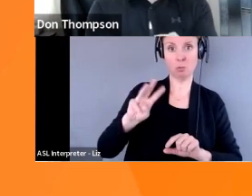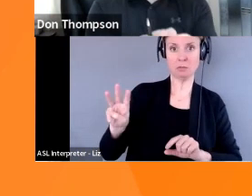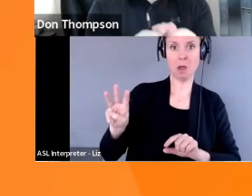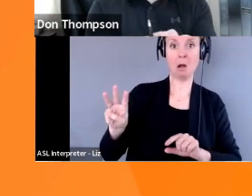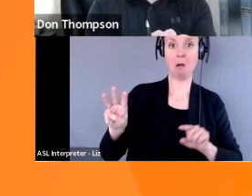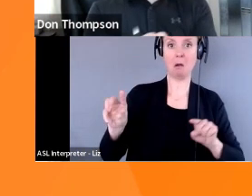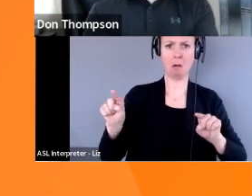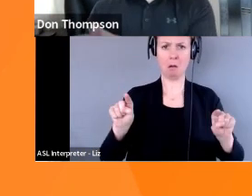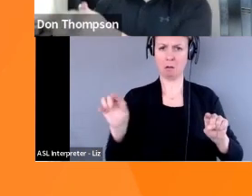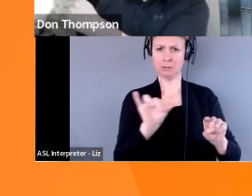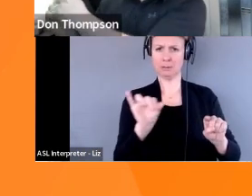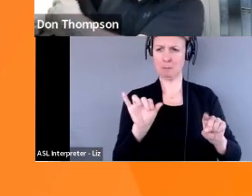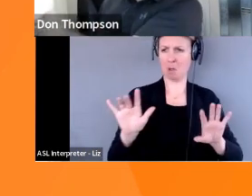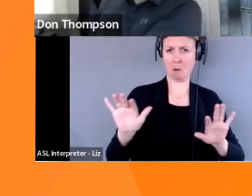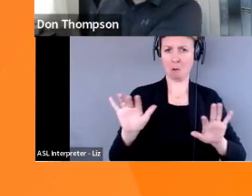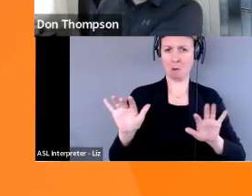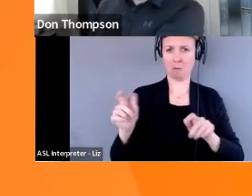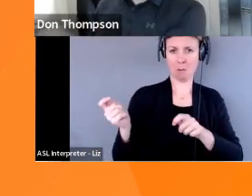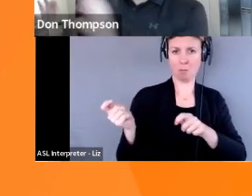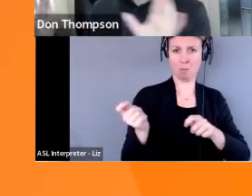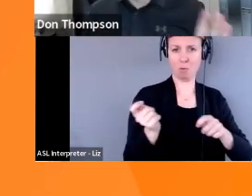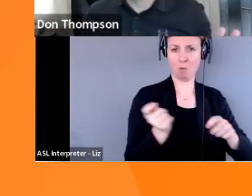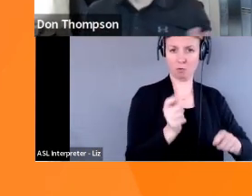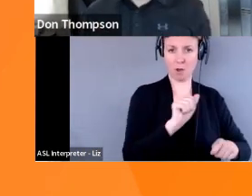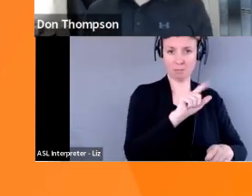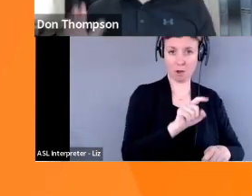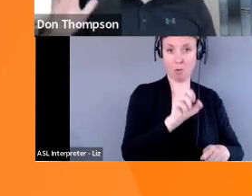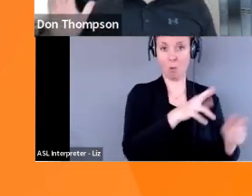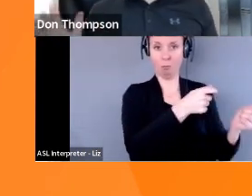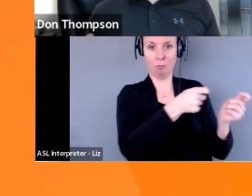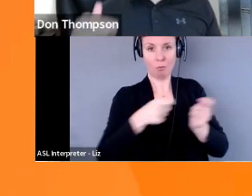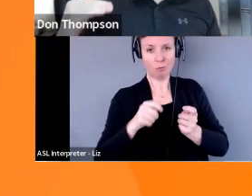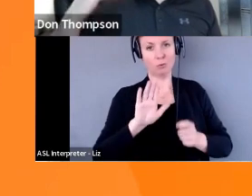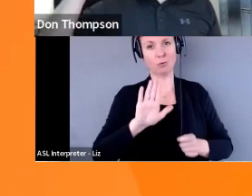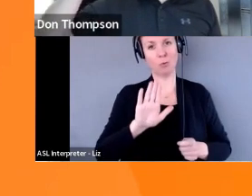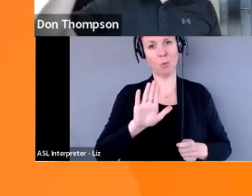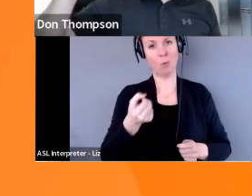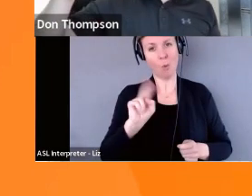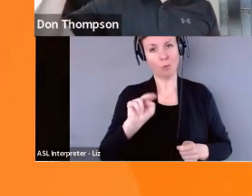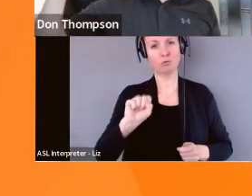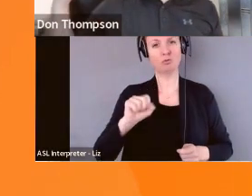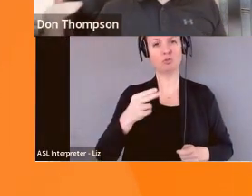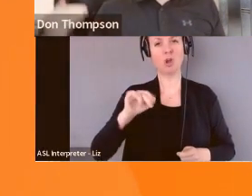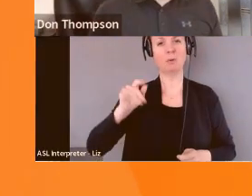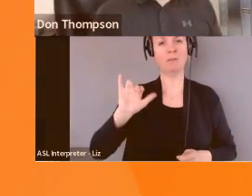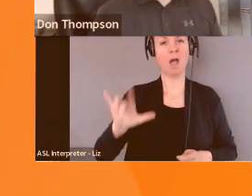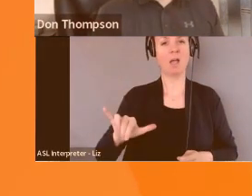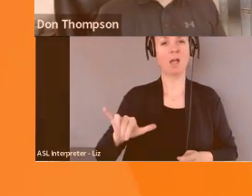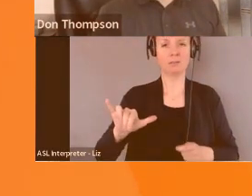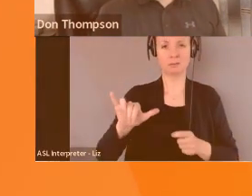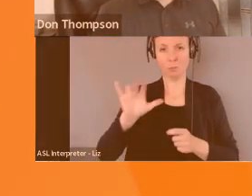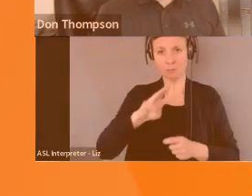preferred channel of choice, or your Shopify site, either or. End of the day, we want you to grow your revenue and also grow your